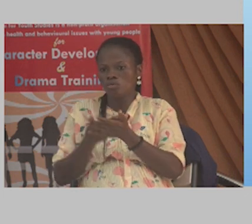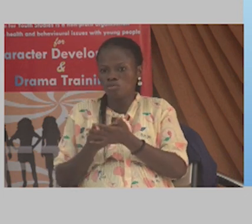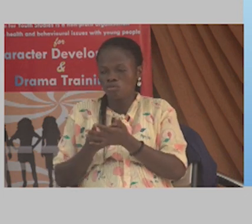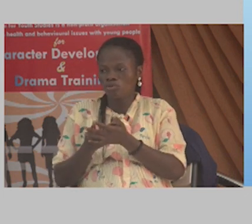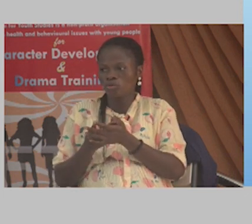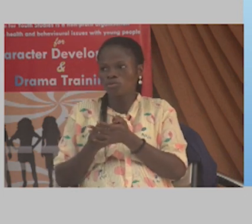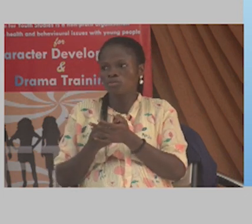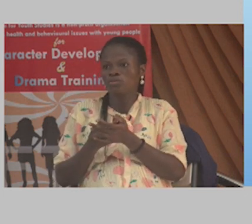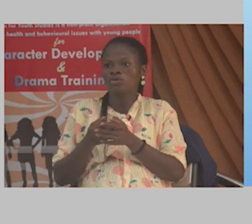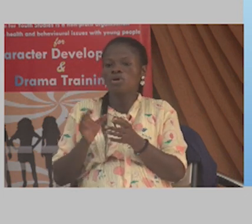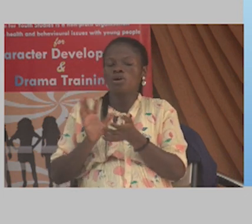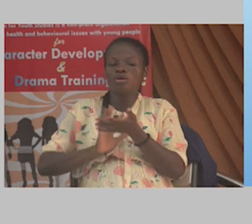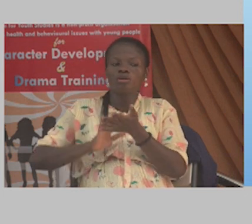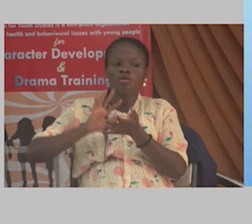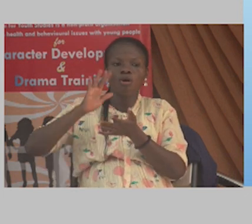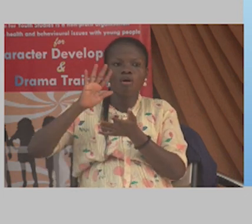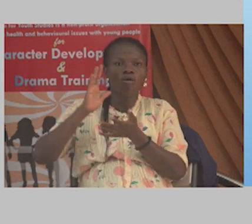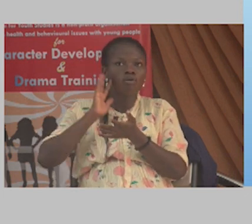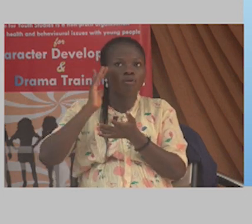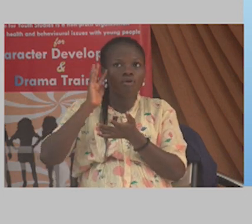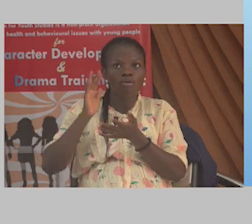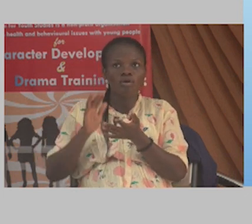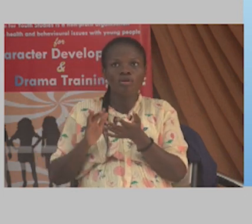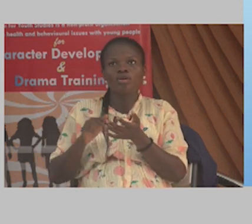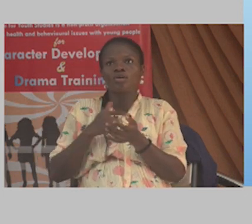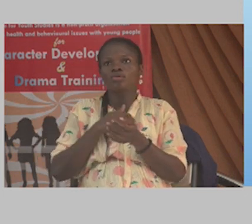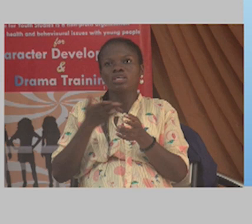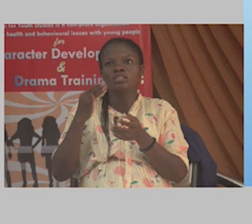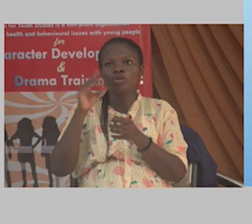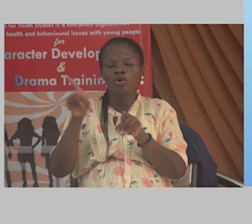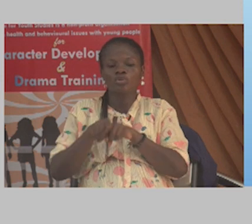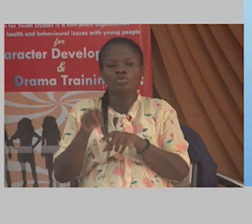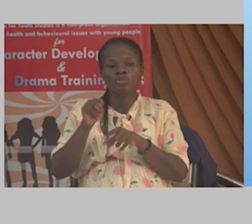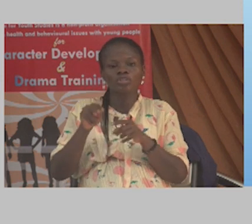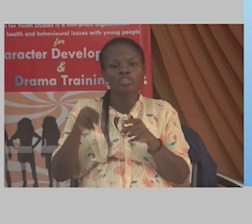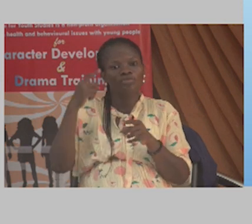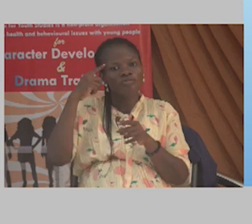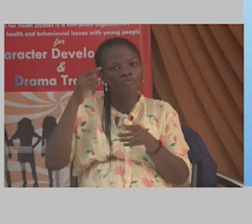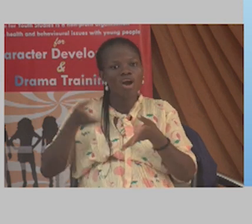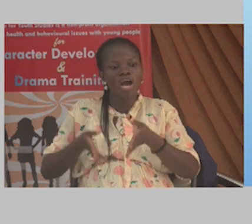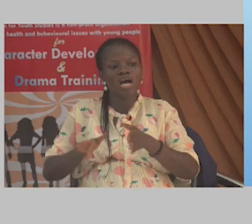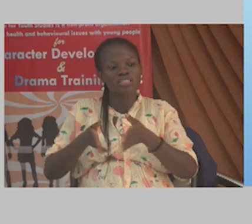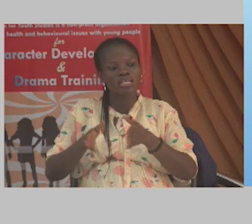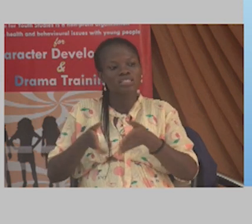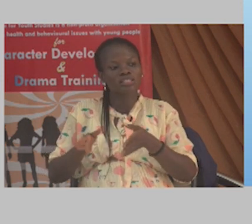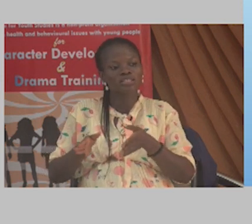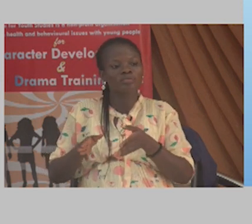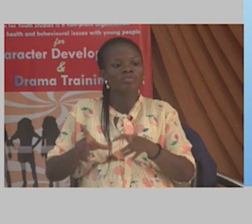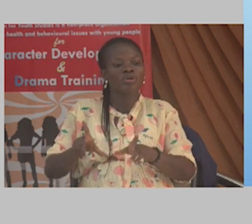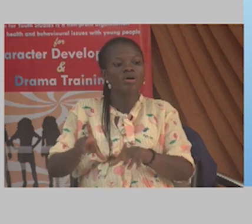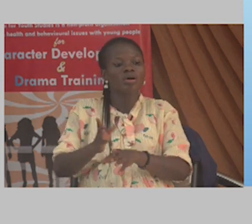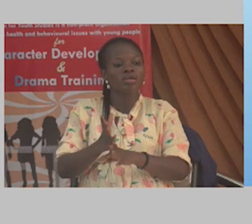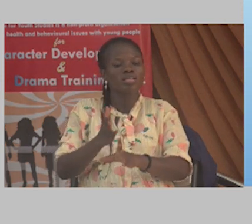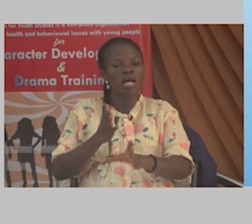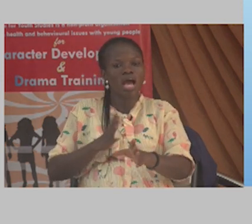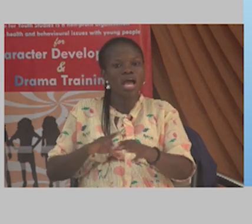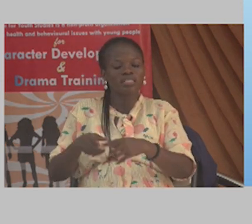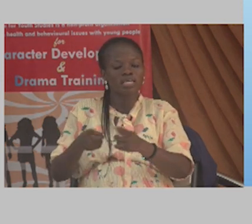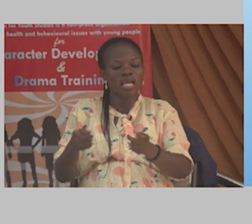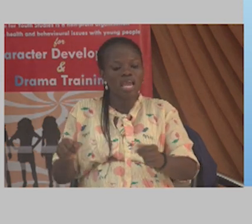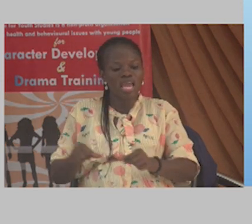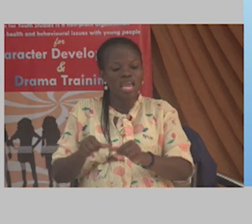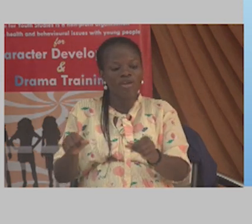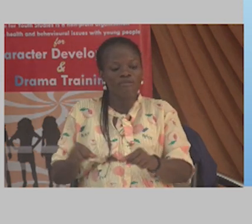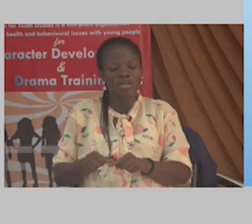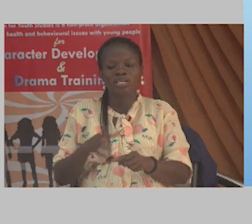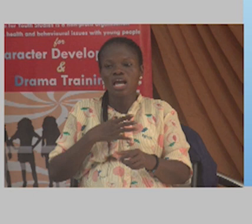color contrast. There is also a need for accessible line areas, waiting areas, and